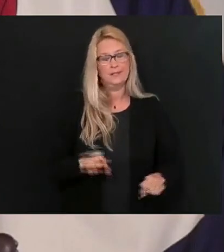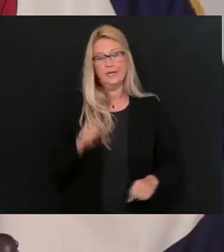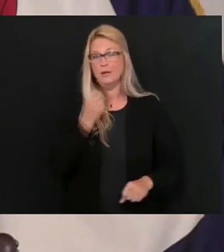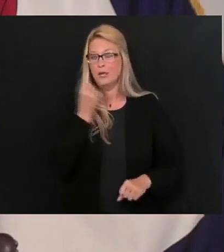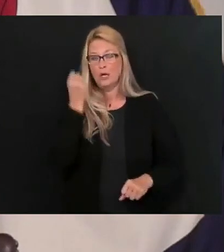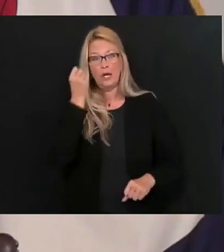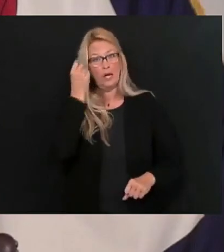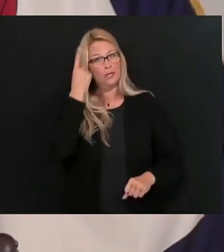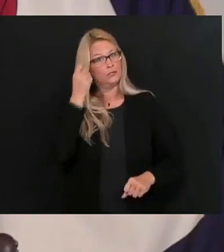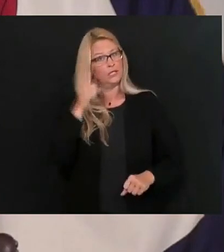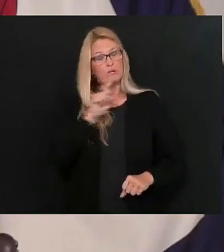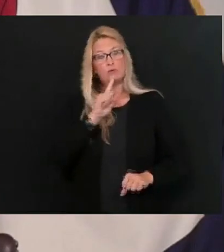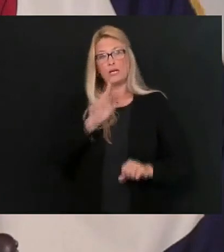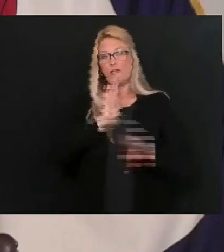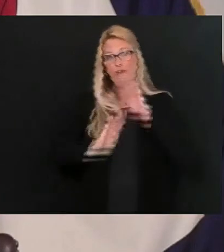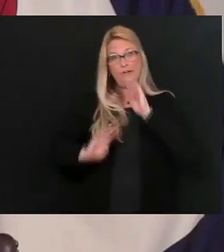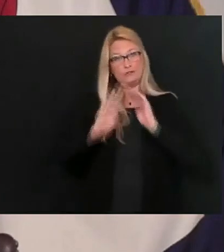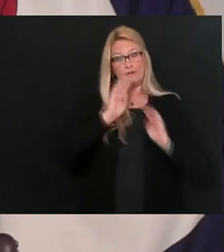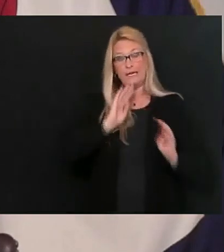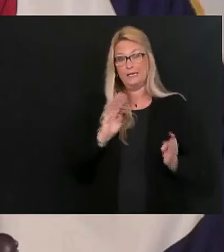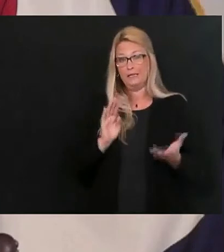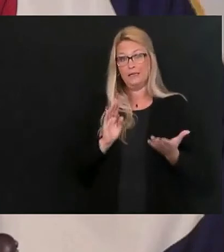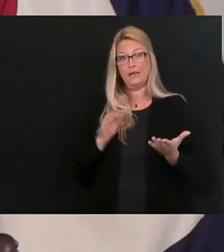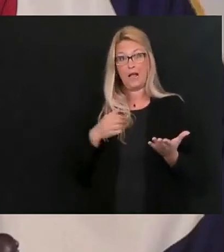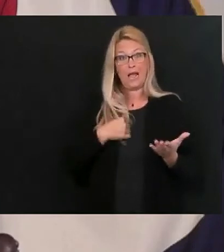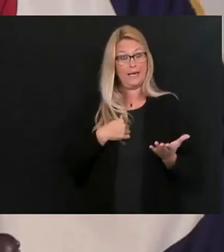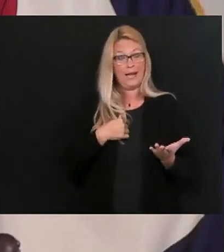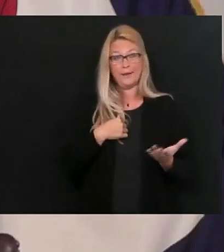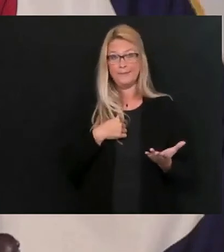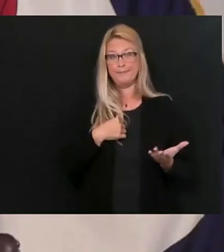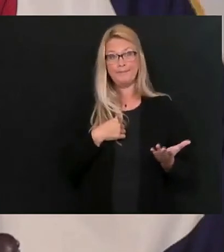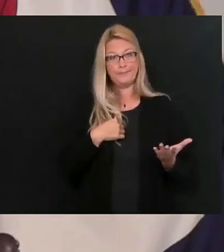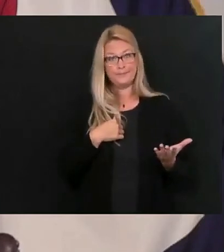it's terribly frustrating, and I